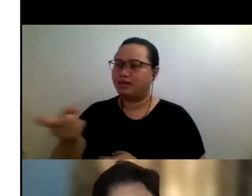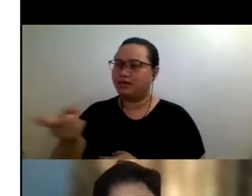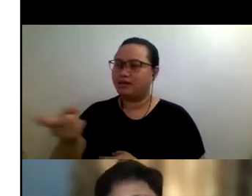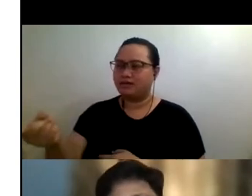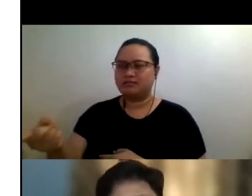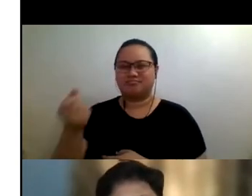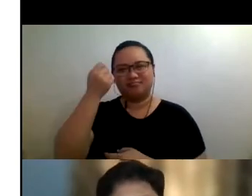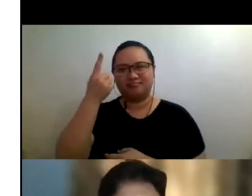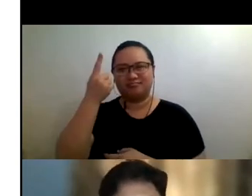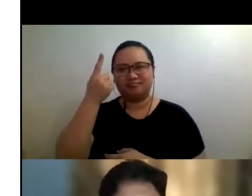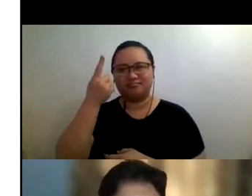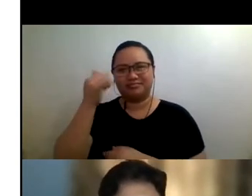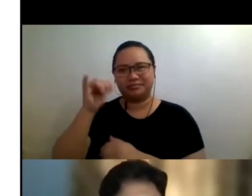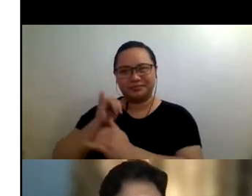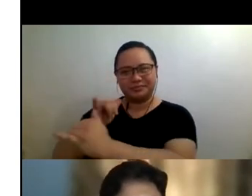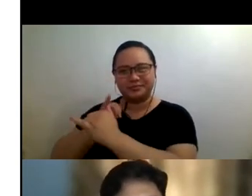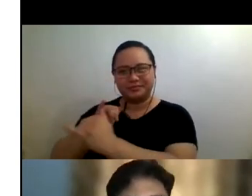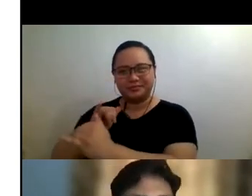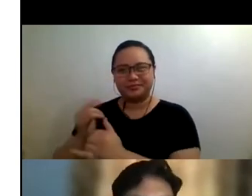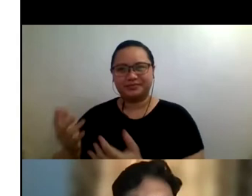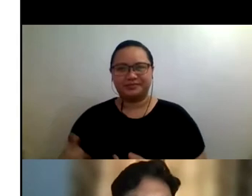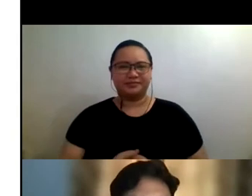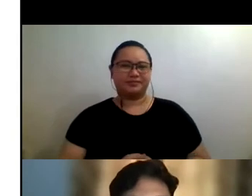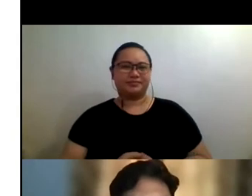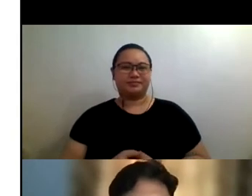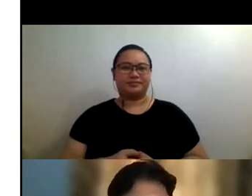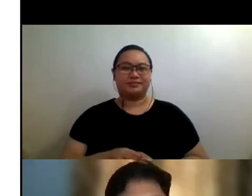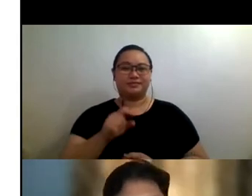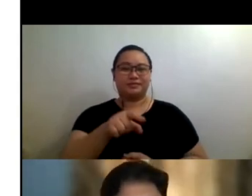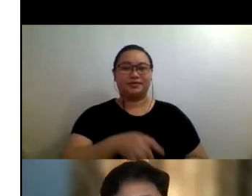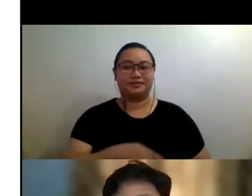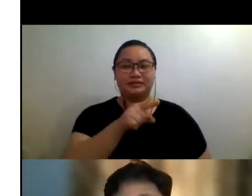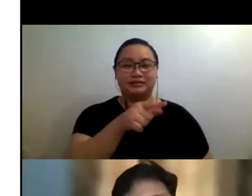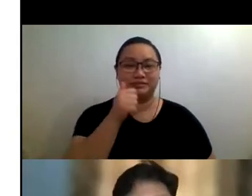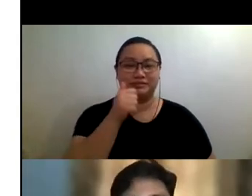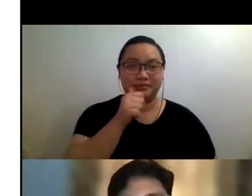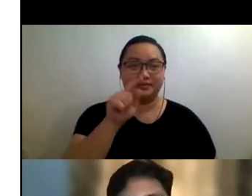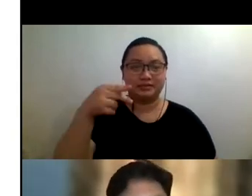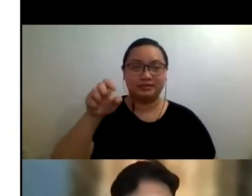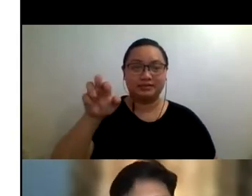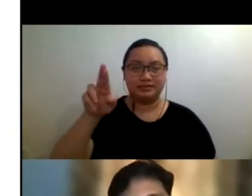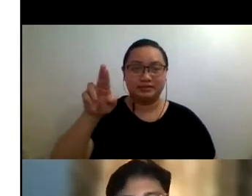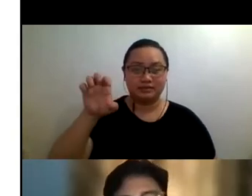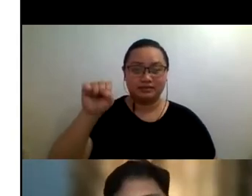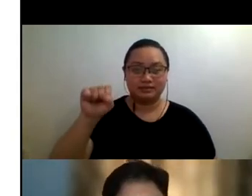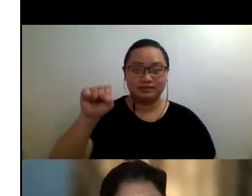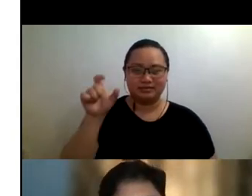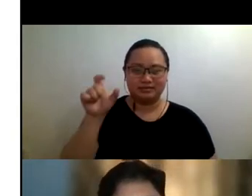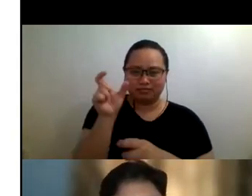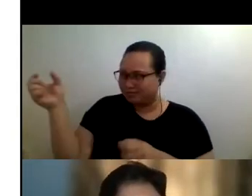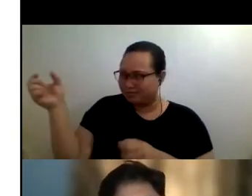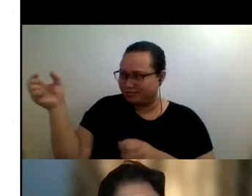what's hurting them. So, Therese Wiseman, a well-suffixed doctor, ang dami niya,